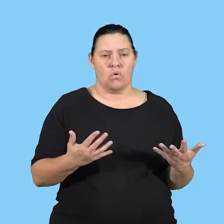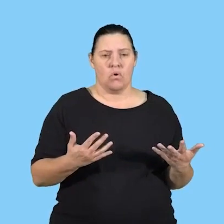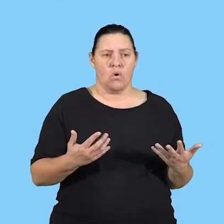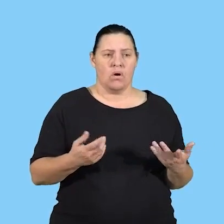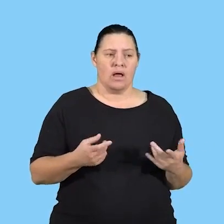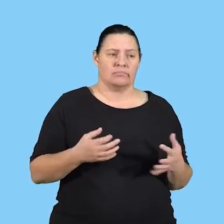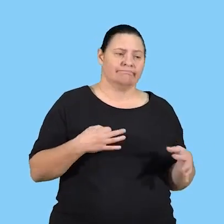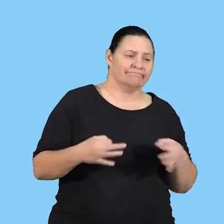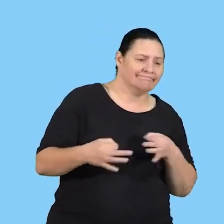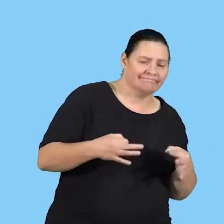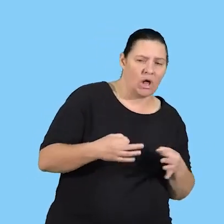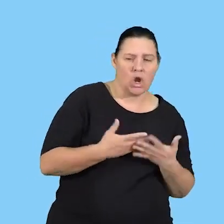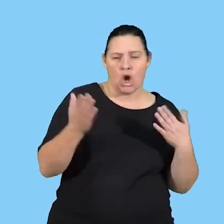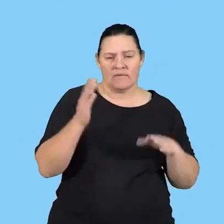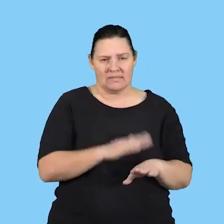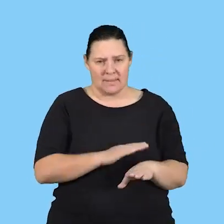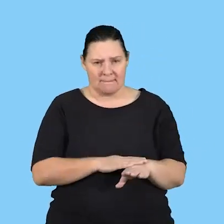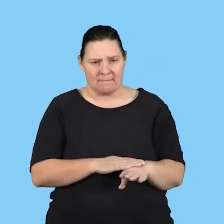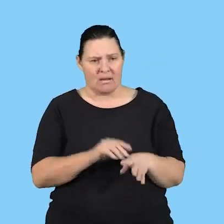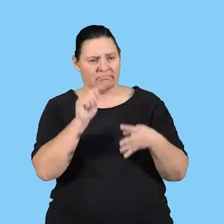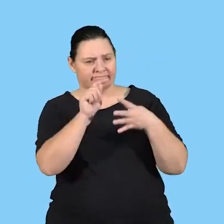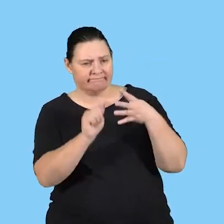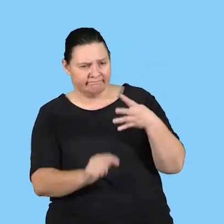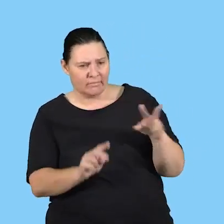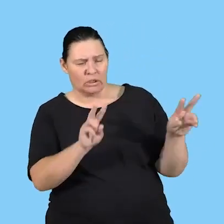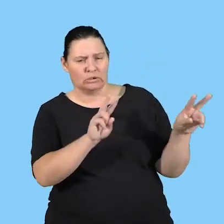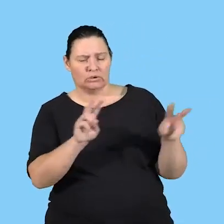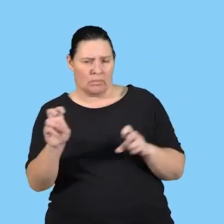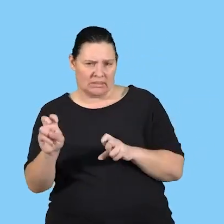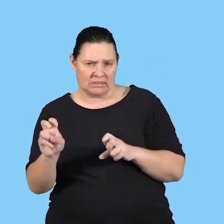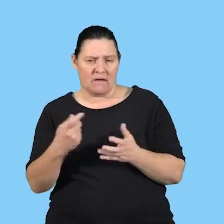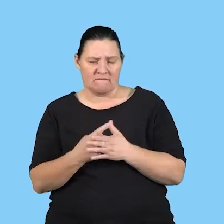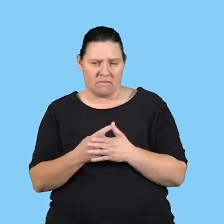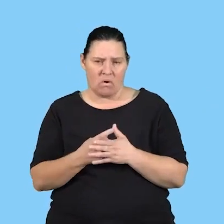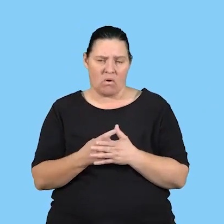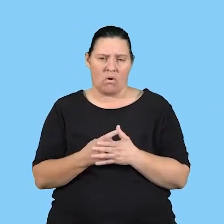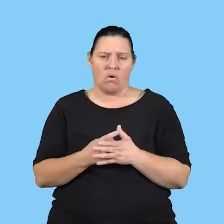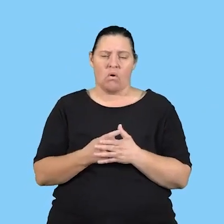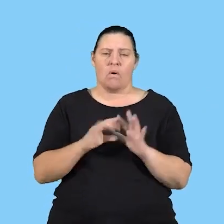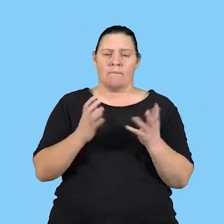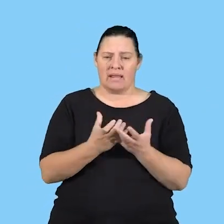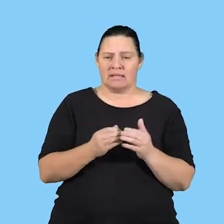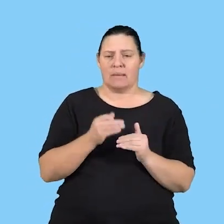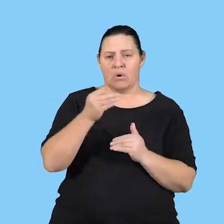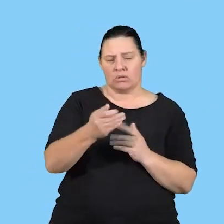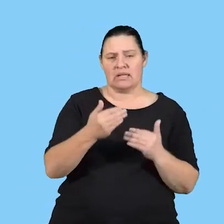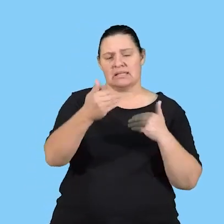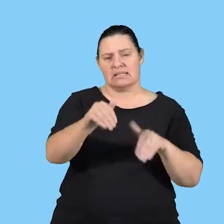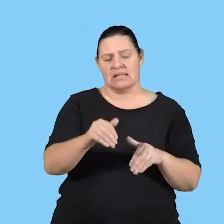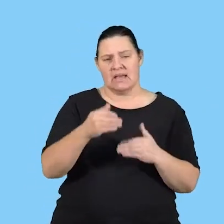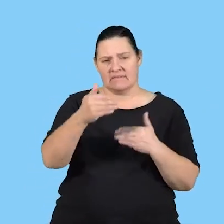a lot of time on that, those are the topics we have for Planet Earth and Beyond in the senior